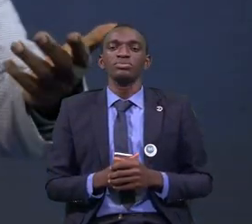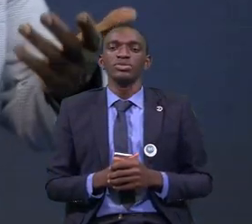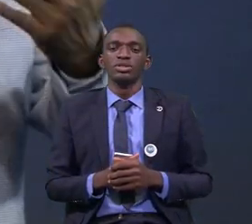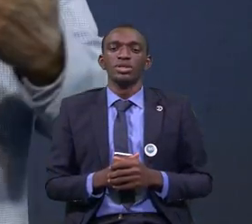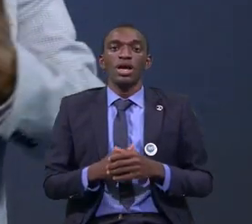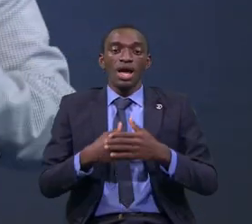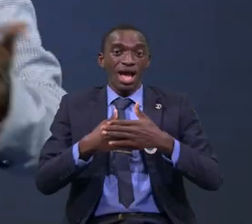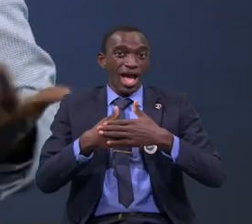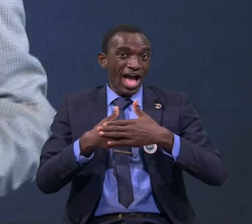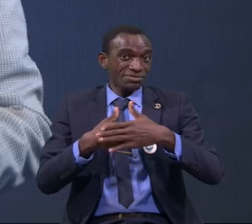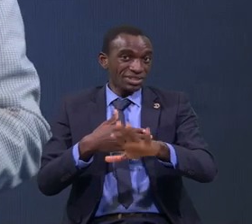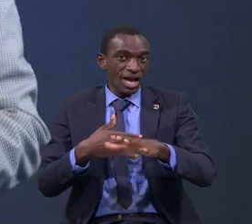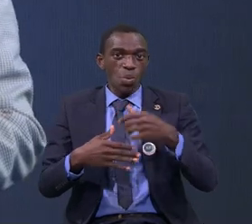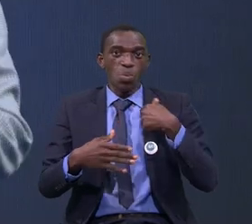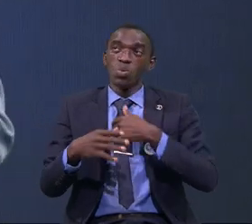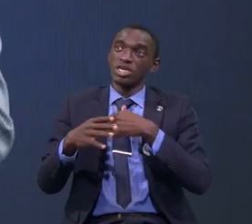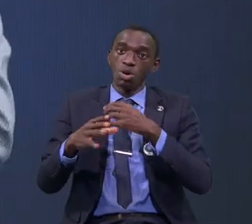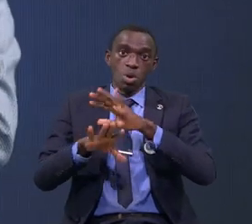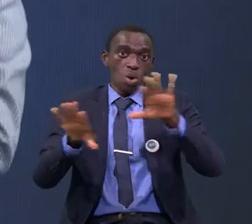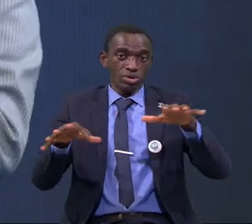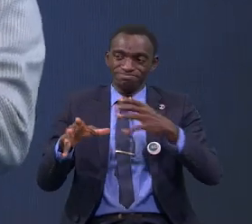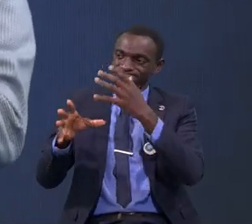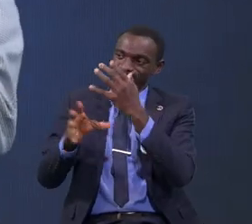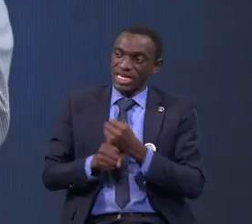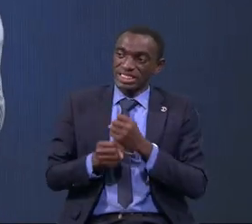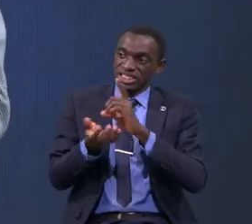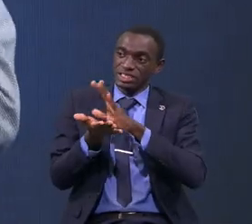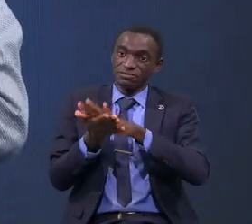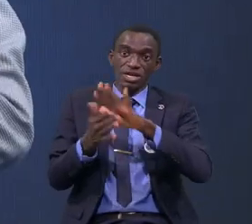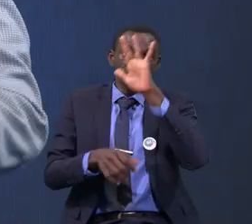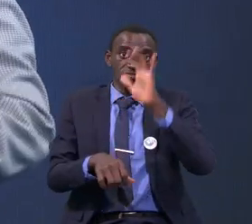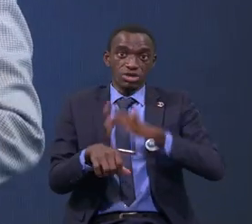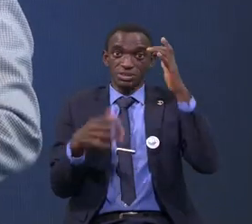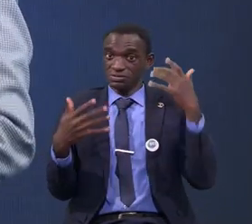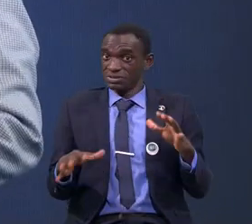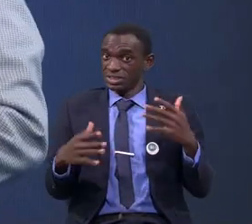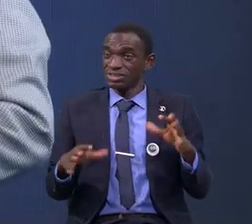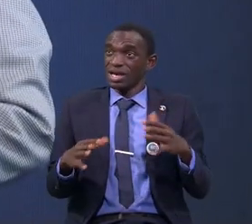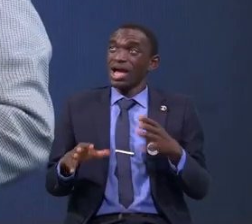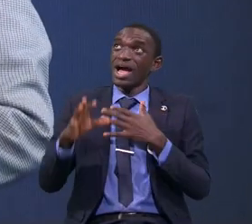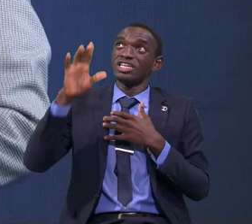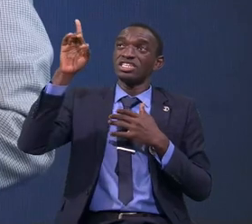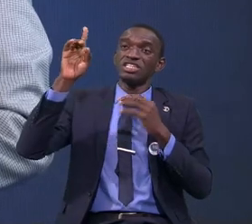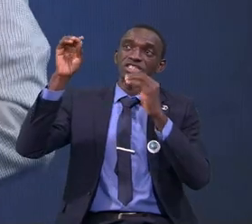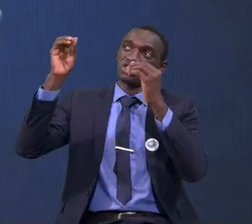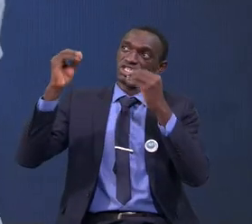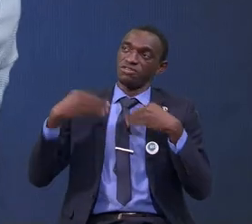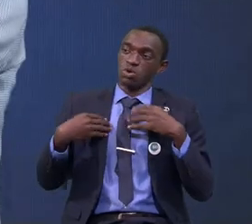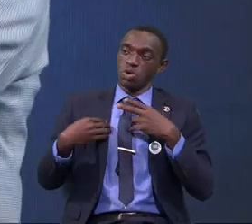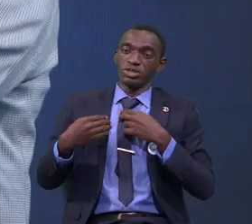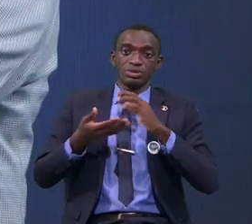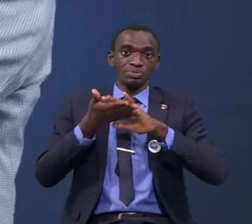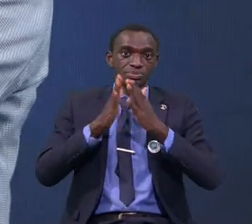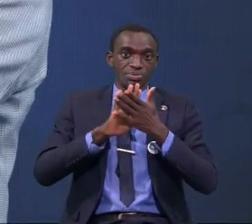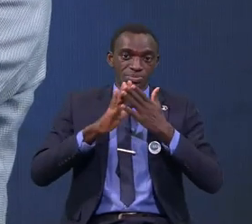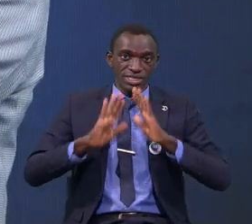After we have received the divine touch, and he has given us peace in our heart, we